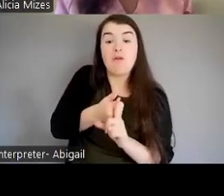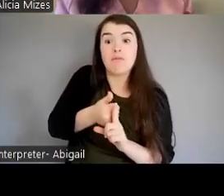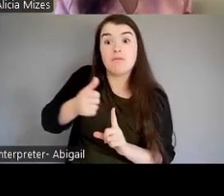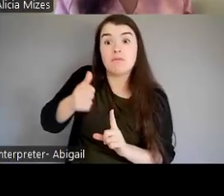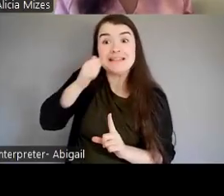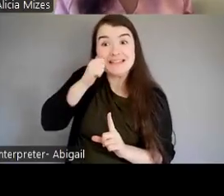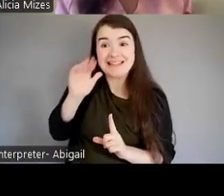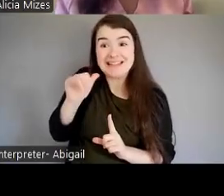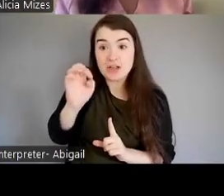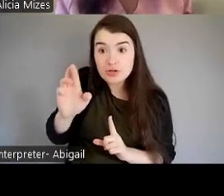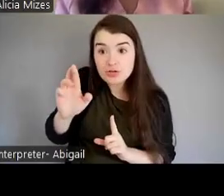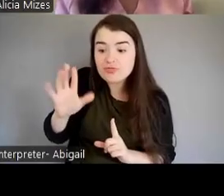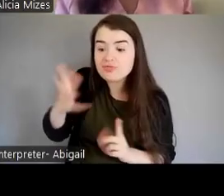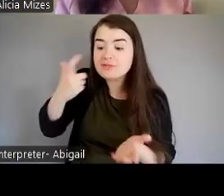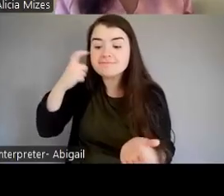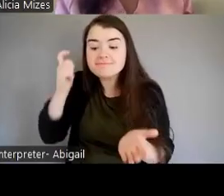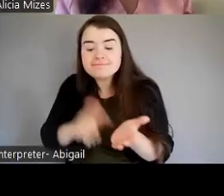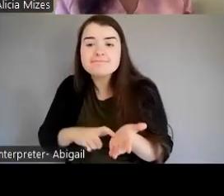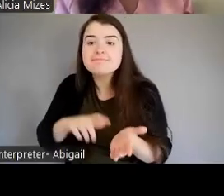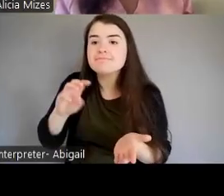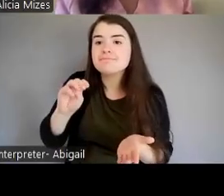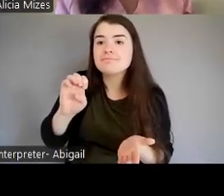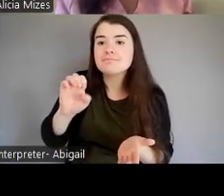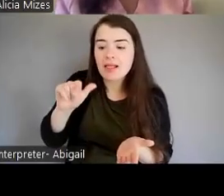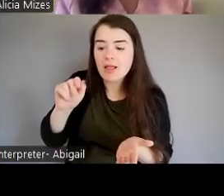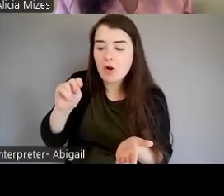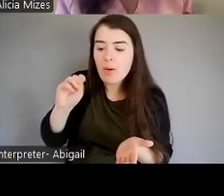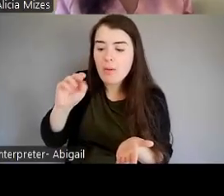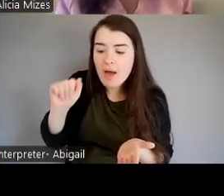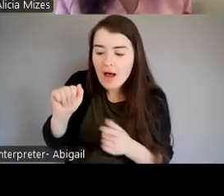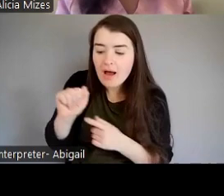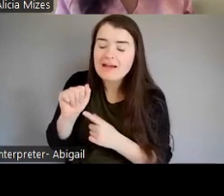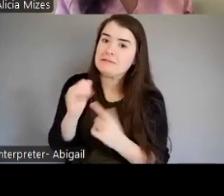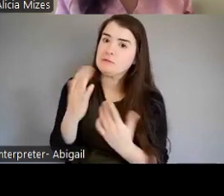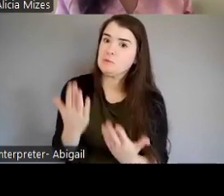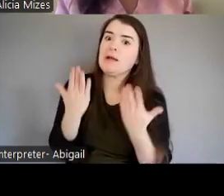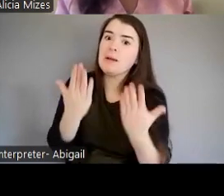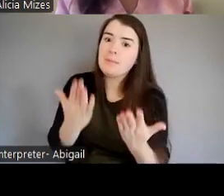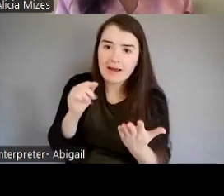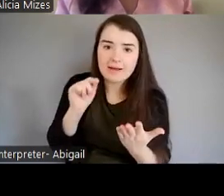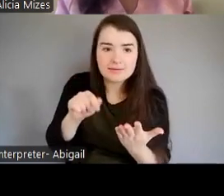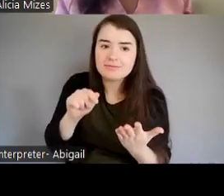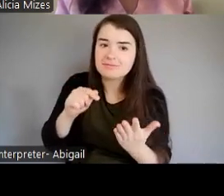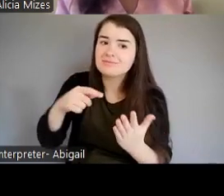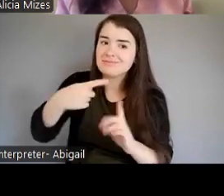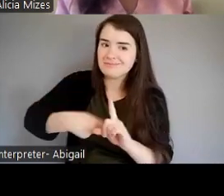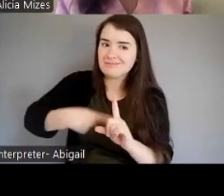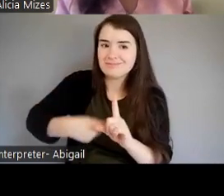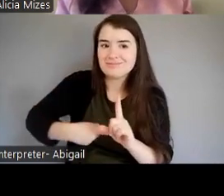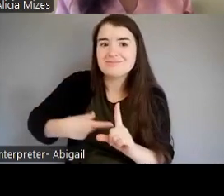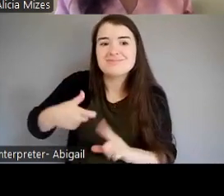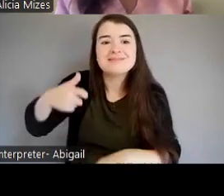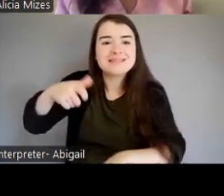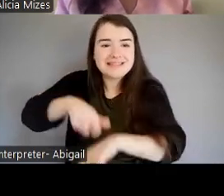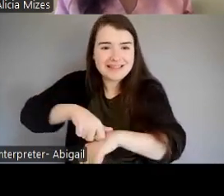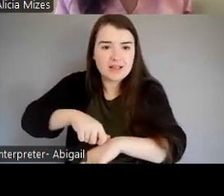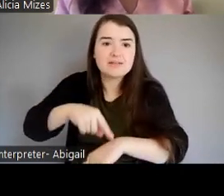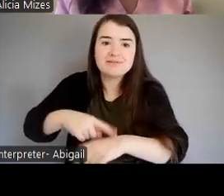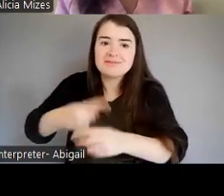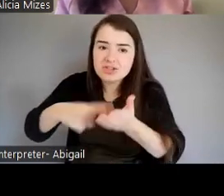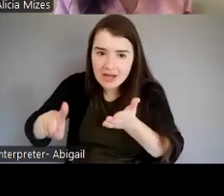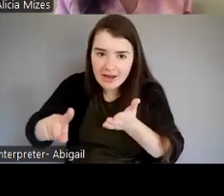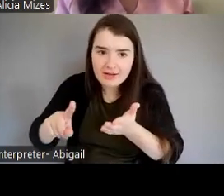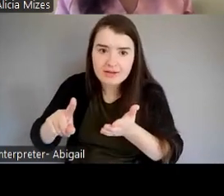been diagnosed with a melanoma, we typically recommend that they do a monthly self-skin check and that they do a self-lymph node exam as well. For the